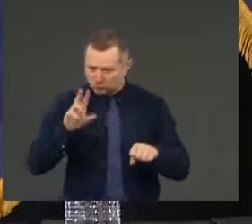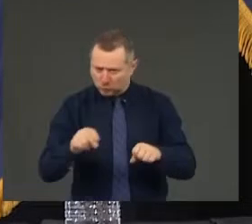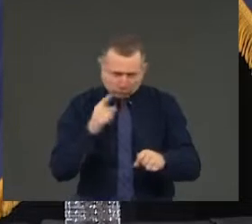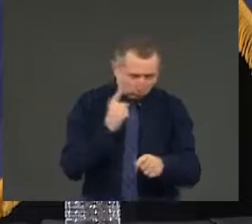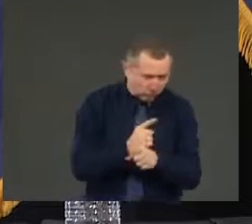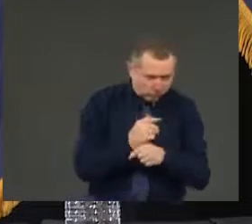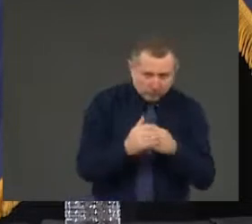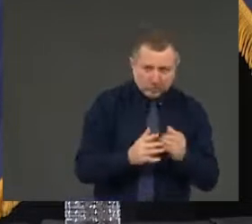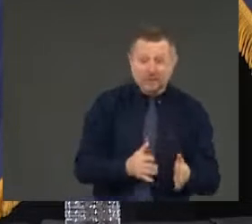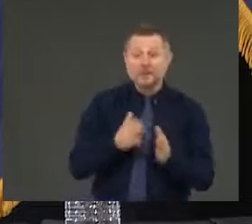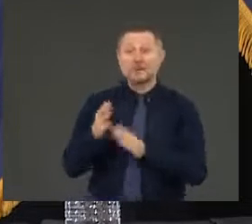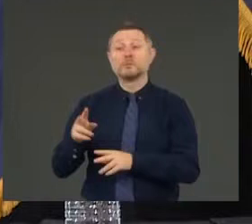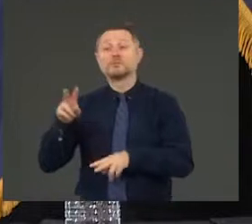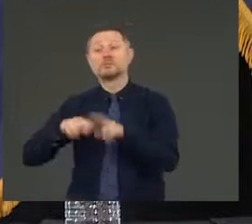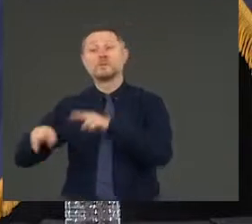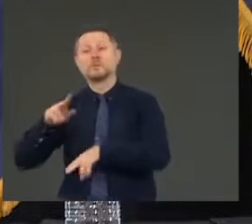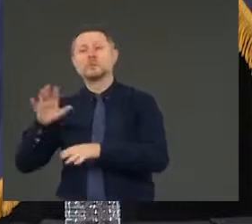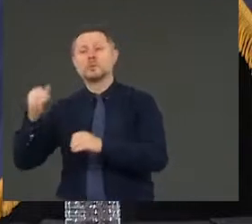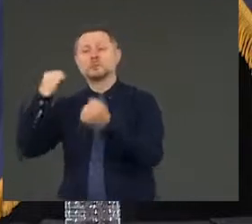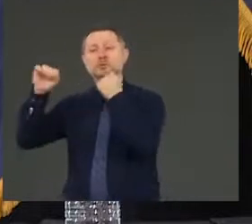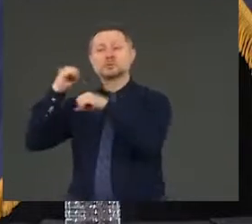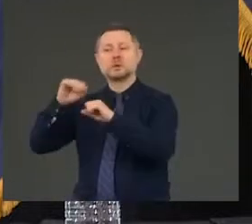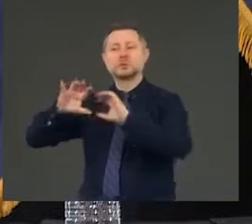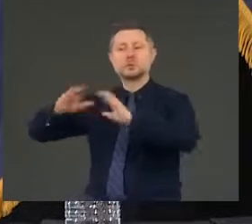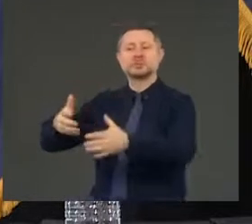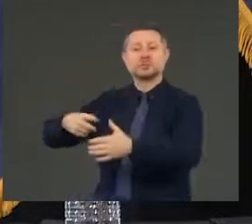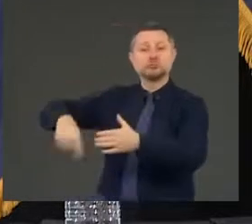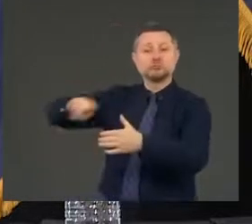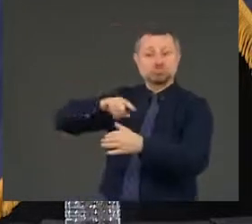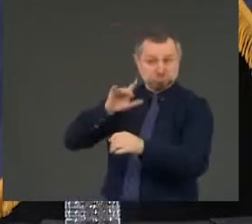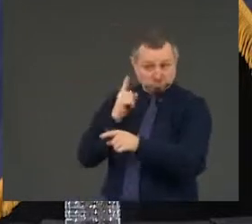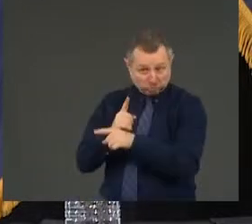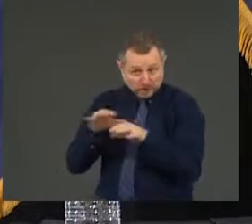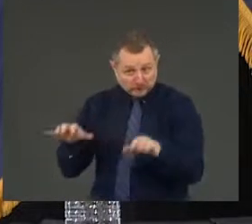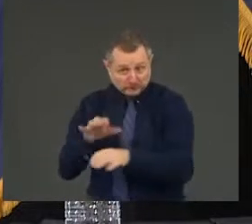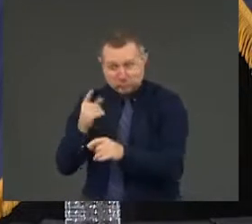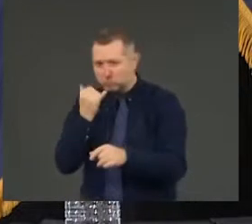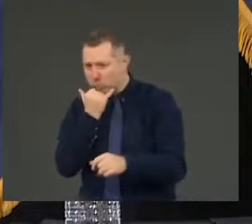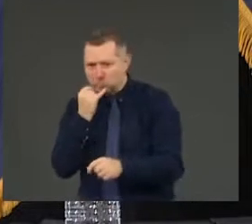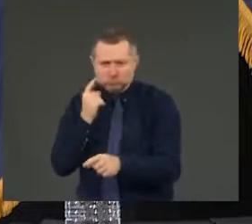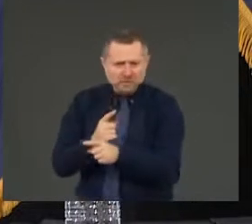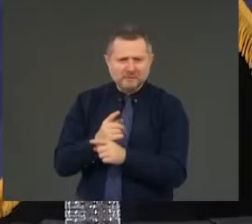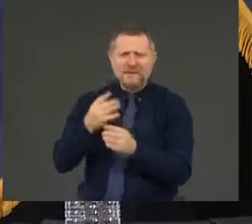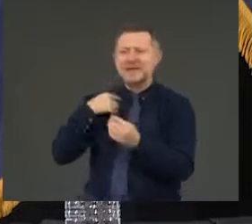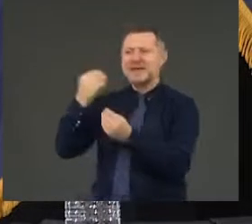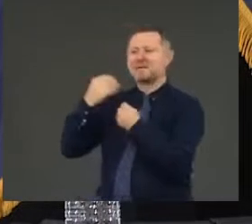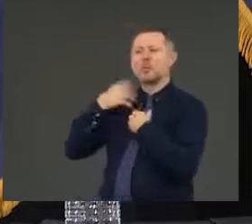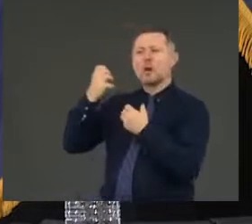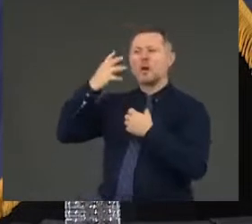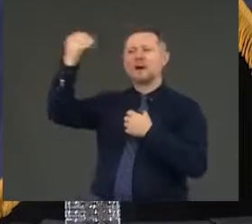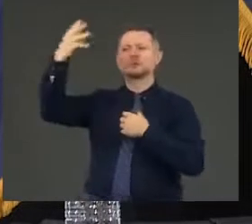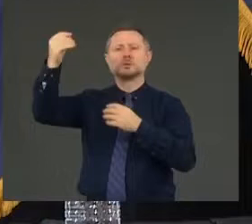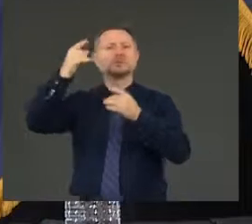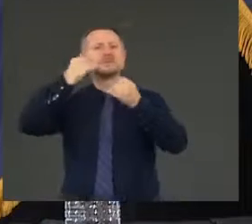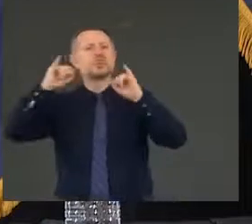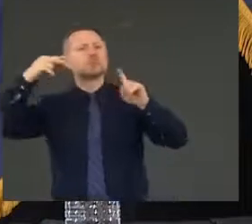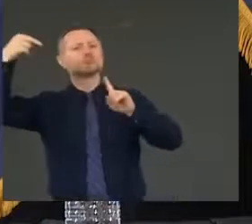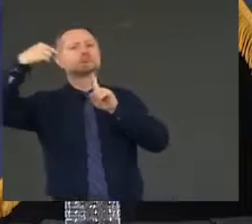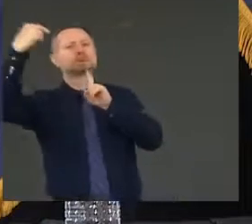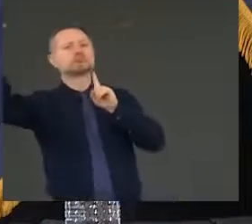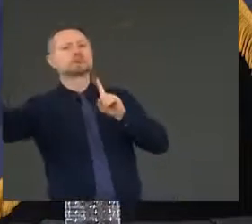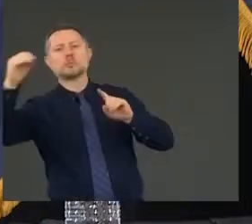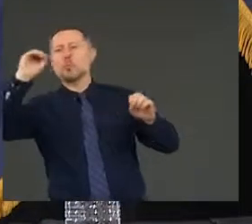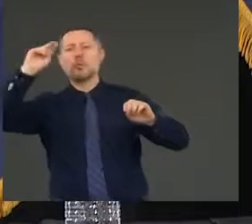actions, and give us an independent review. Non-political, right? This